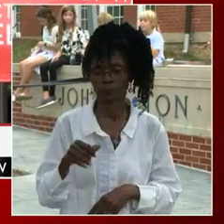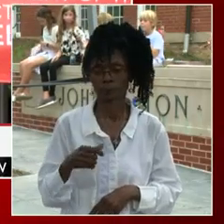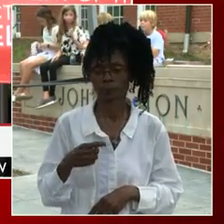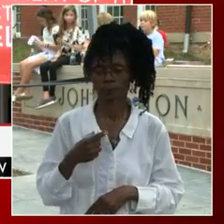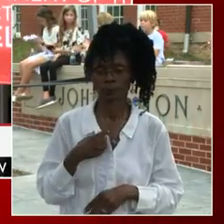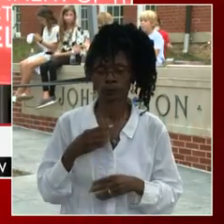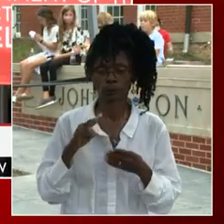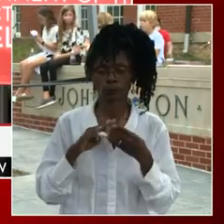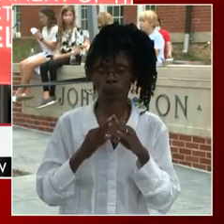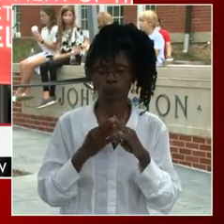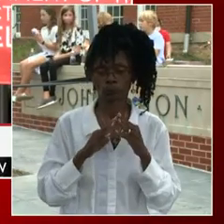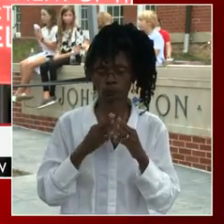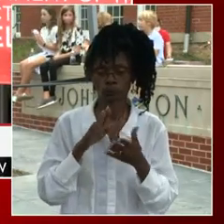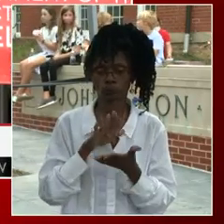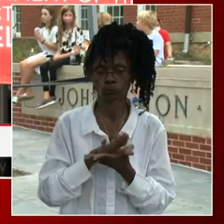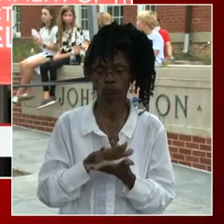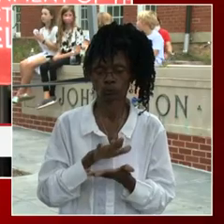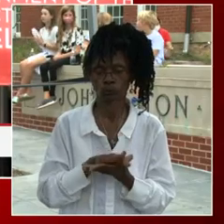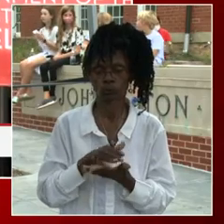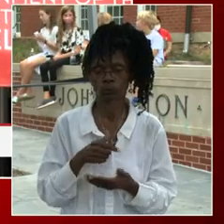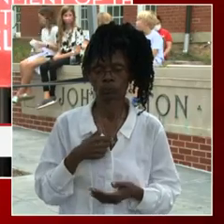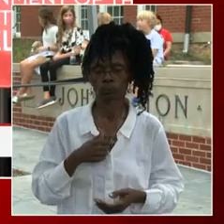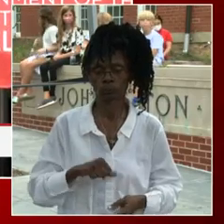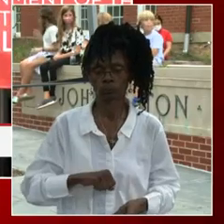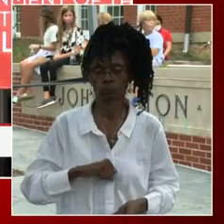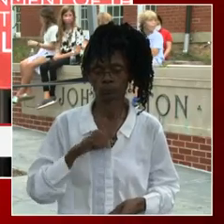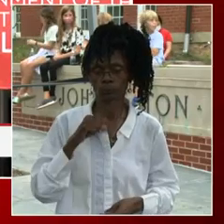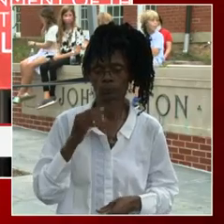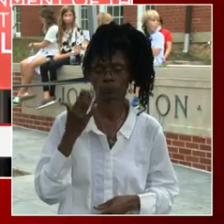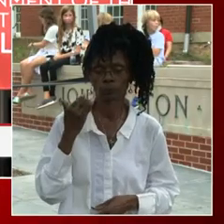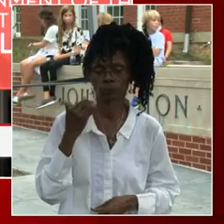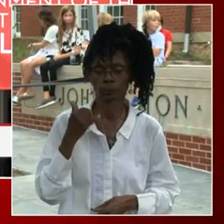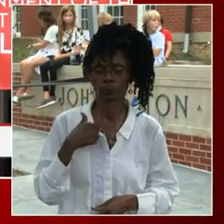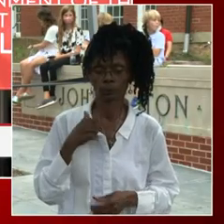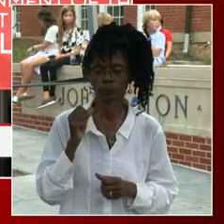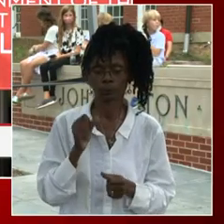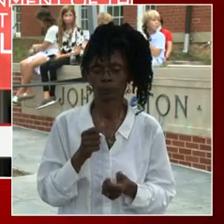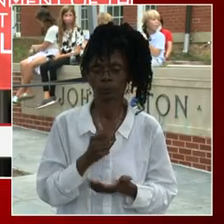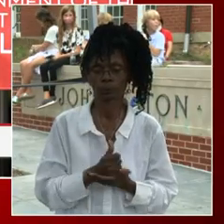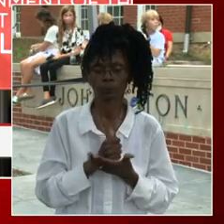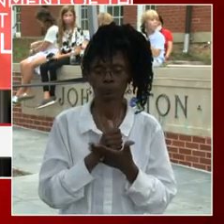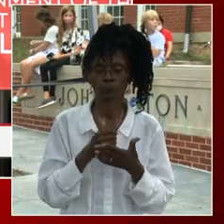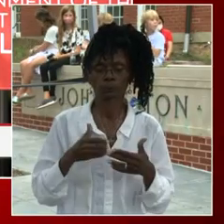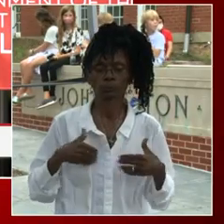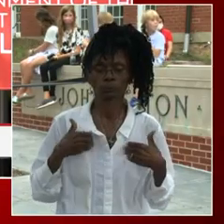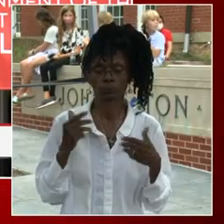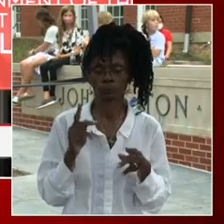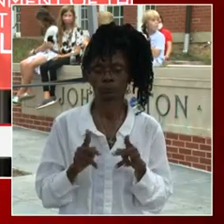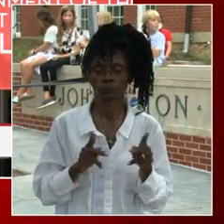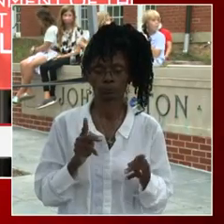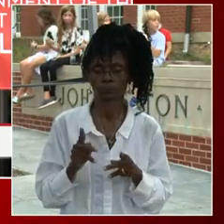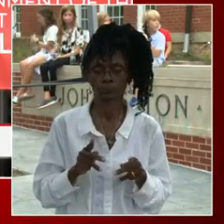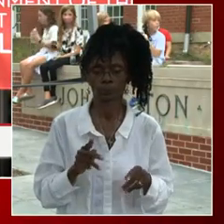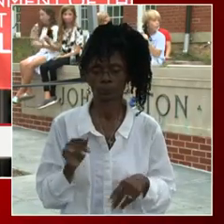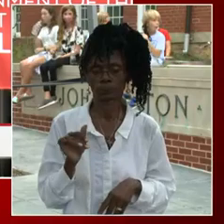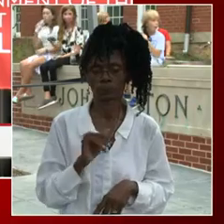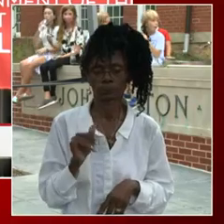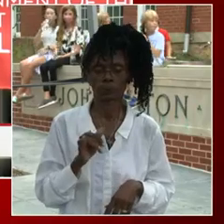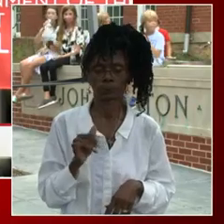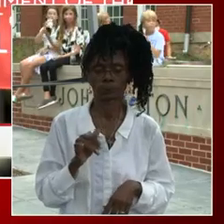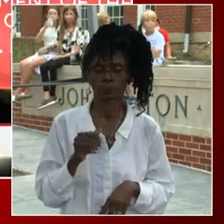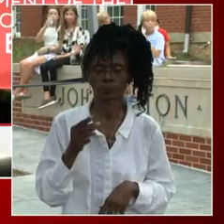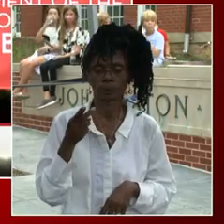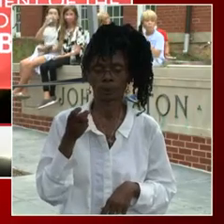proud is because I get to serve young people like Henry. Let's give him another round of applause. He did